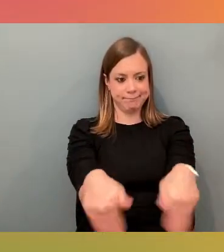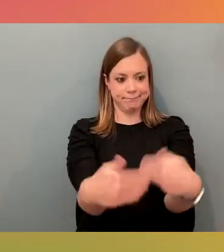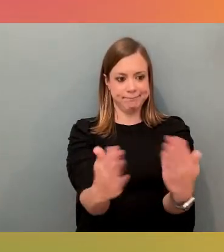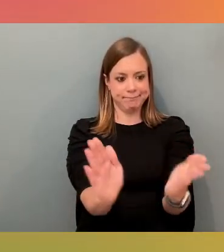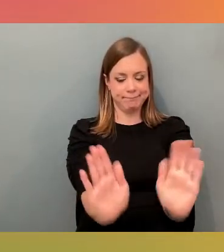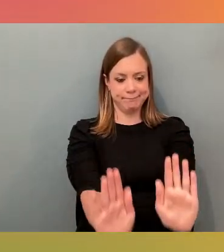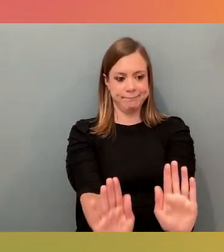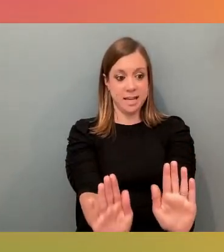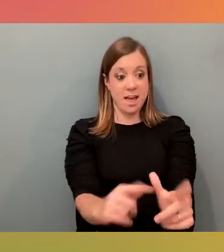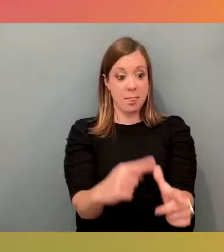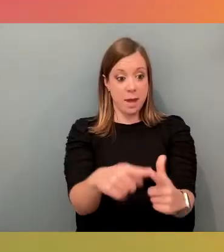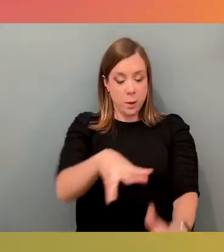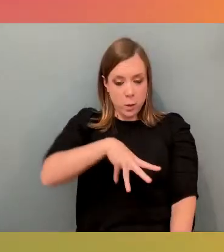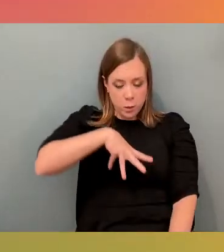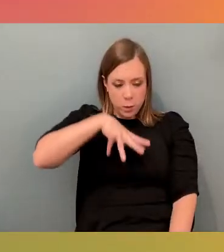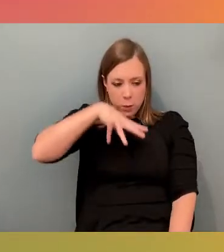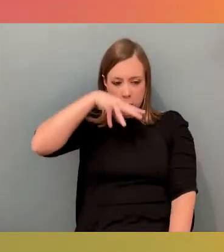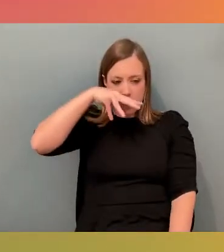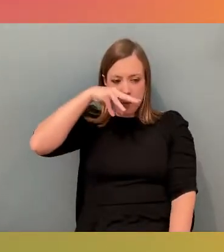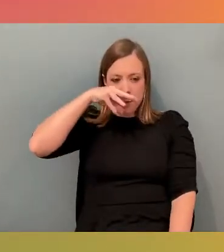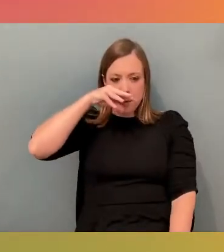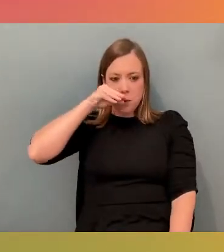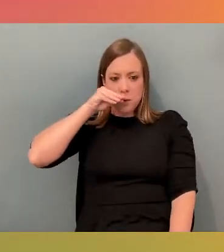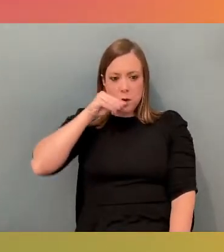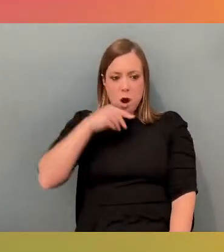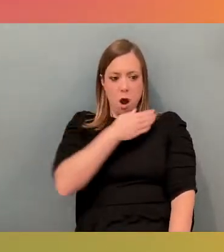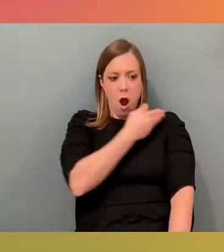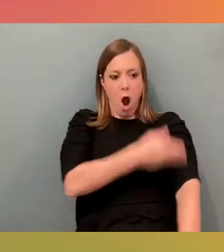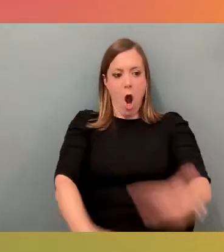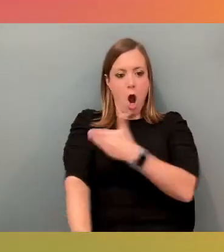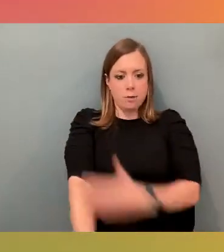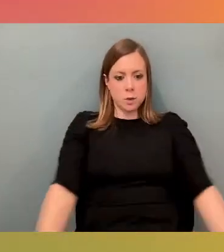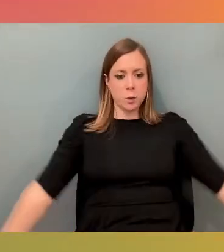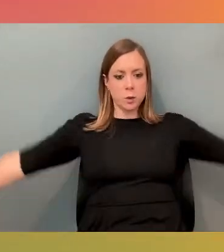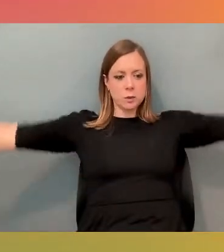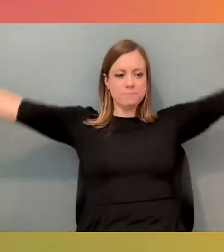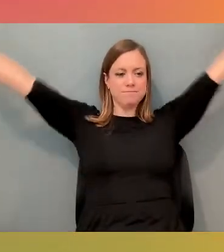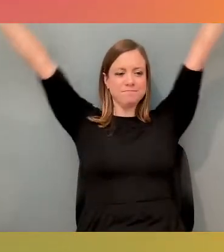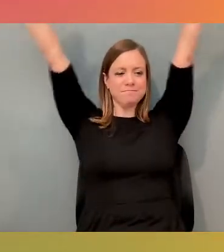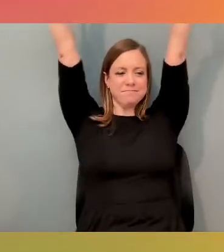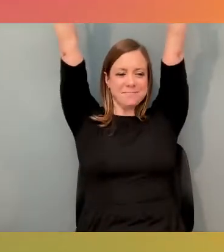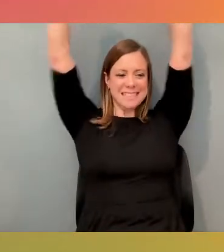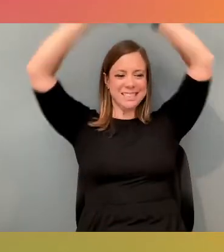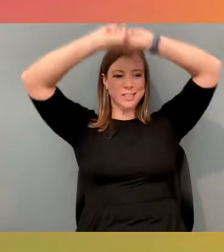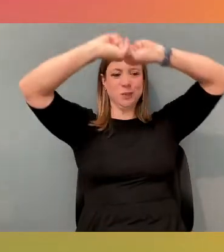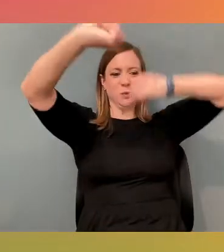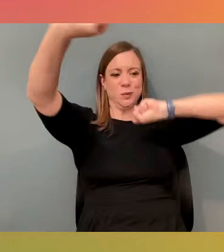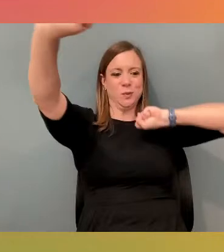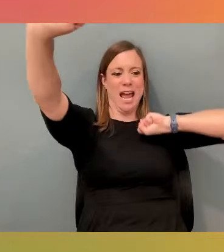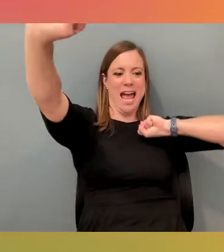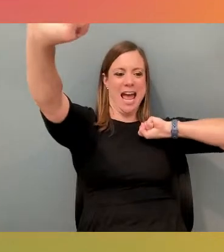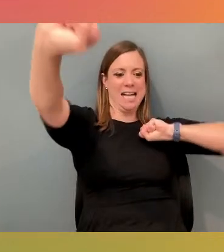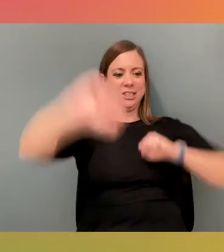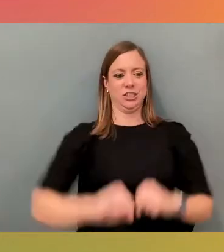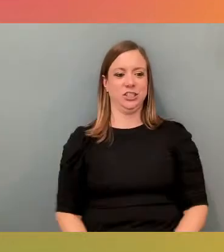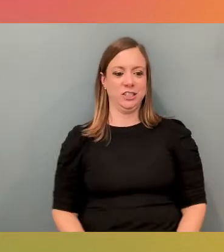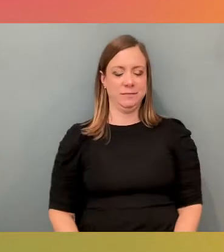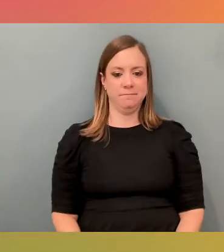breath in, just reach your arms up overhead as if you were taking your first big yawn and your big stretch of the day.